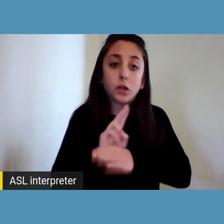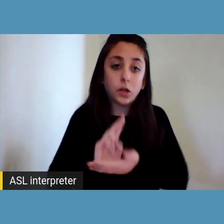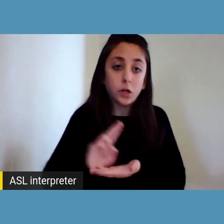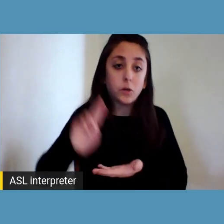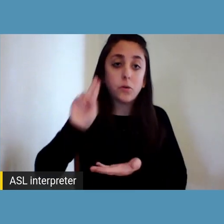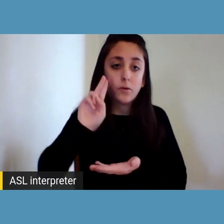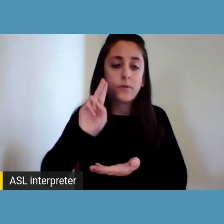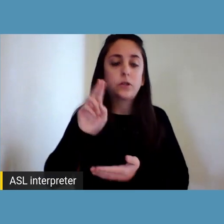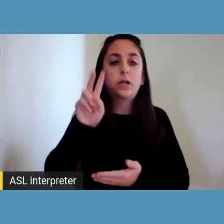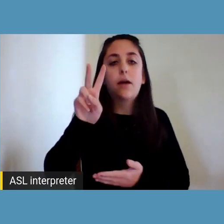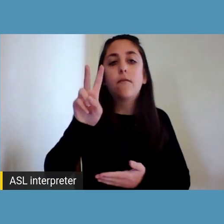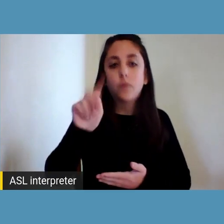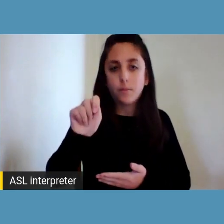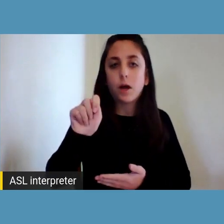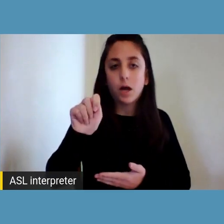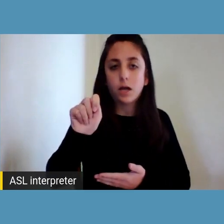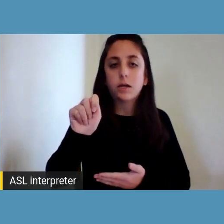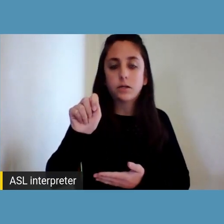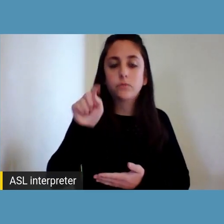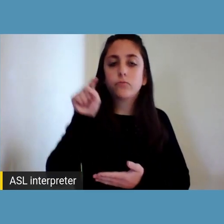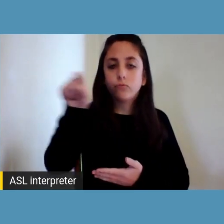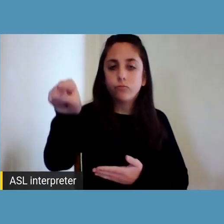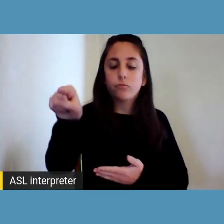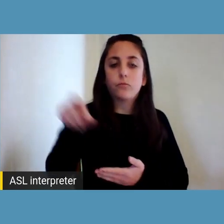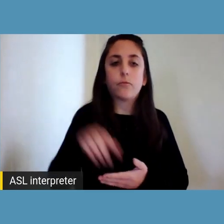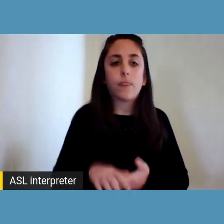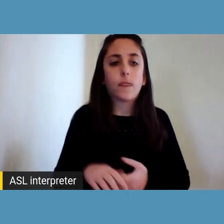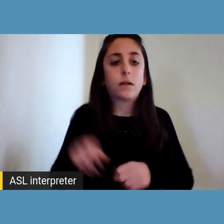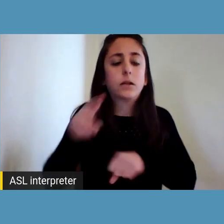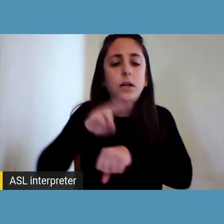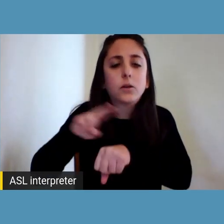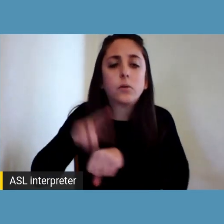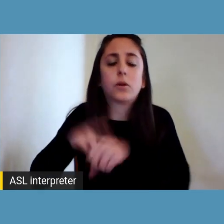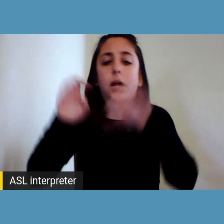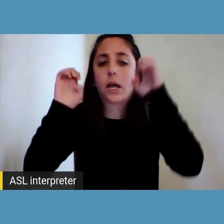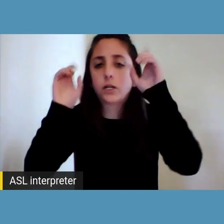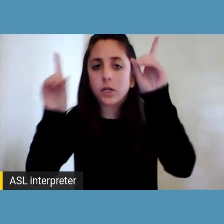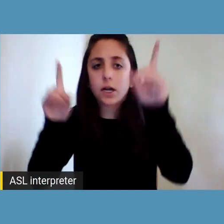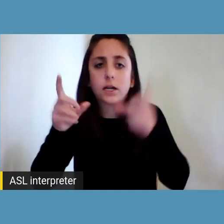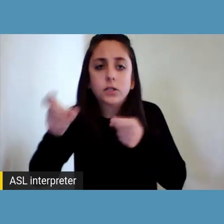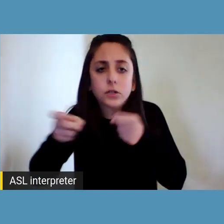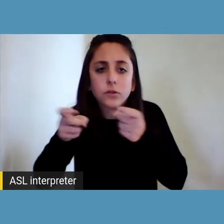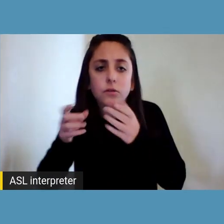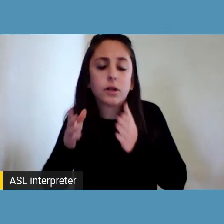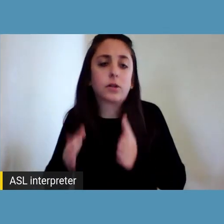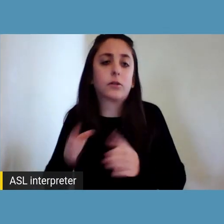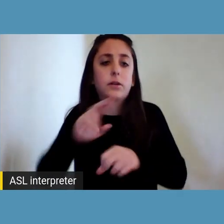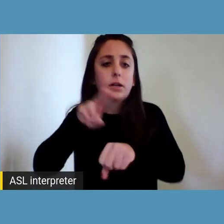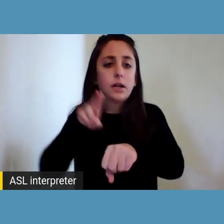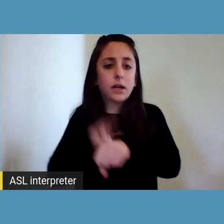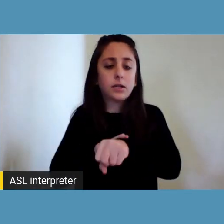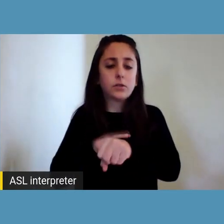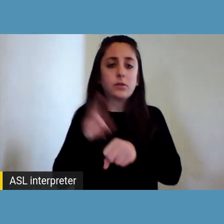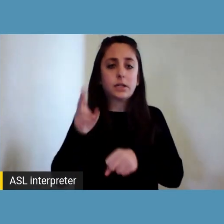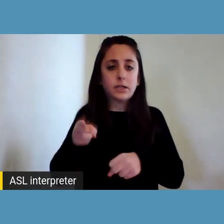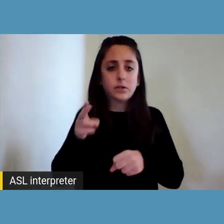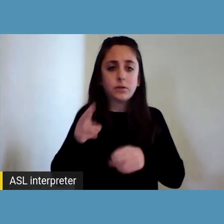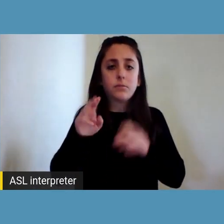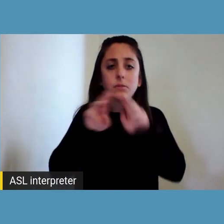As the naturalist and education director at the Cable Natural History Museum in Cable, Wisconsin,